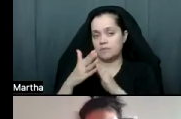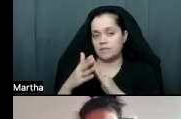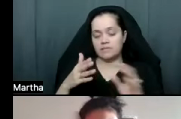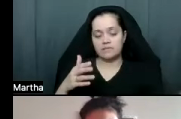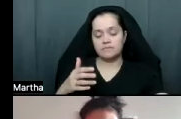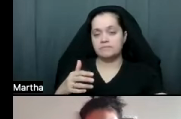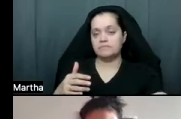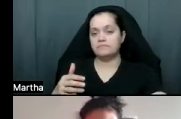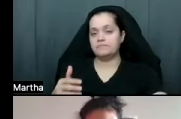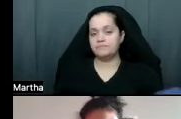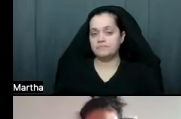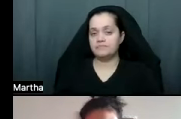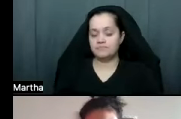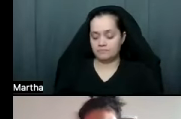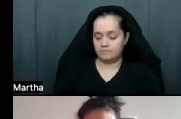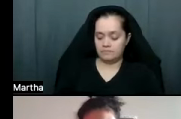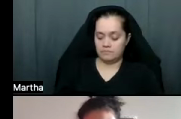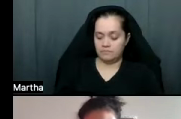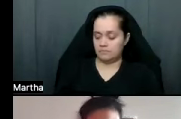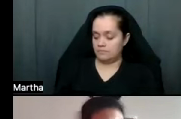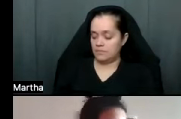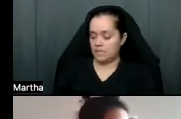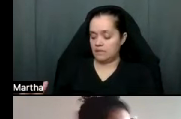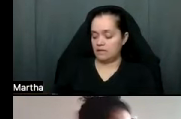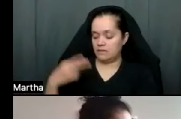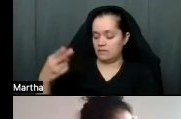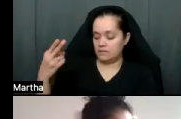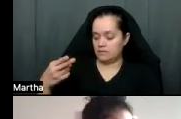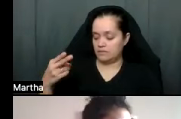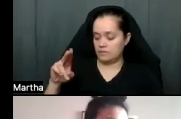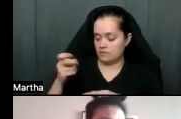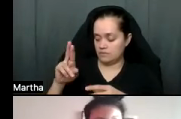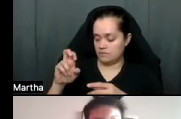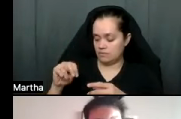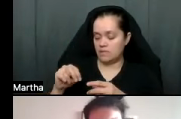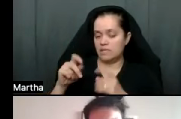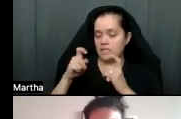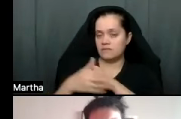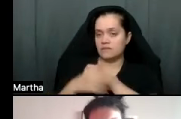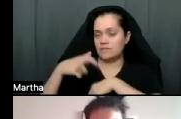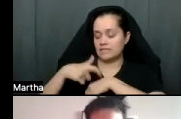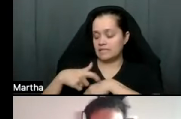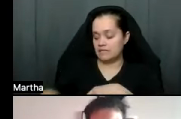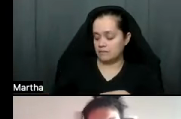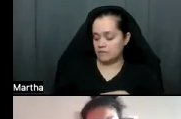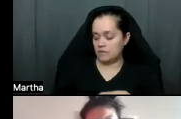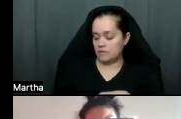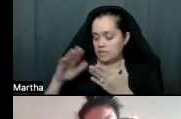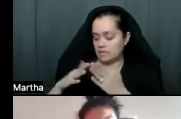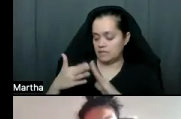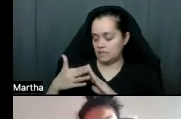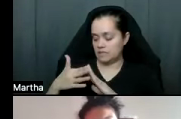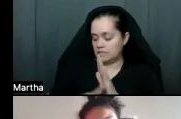long history of urbanization gives a country the time for many cities to